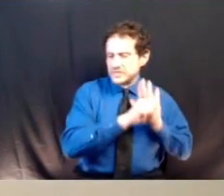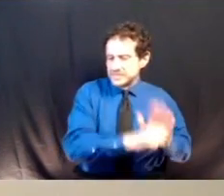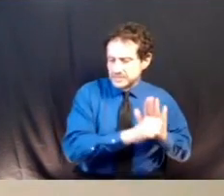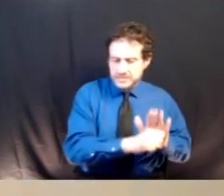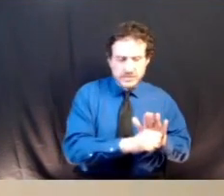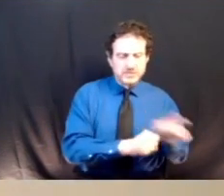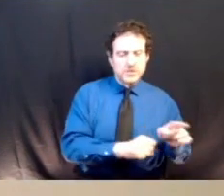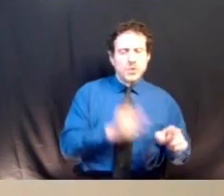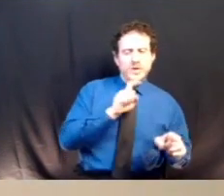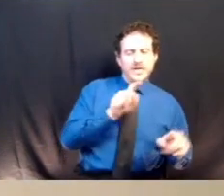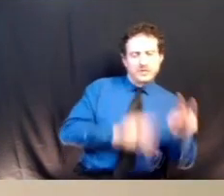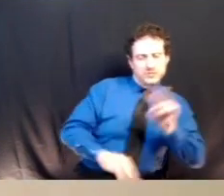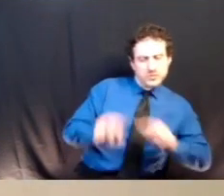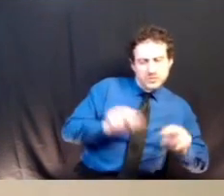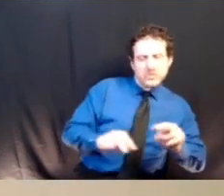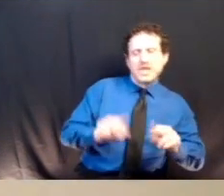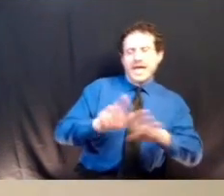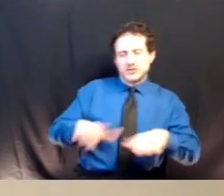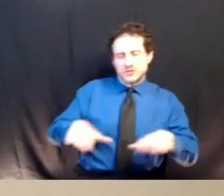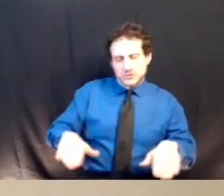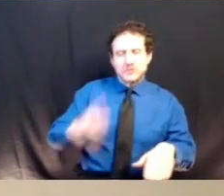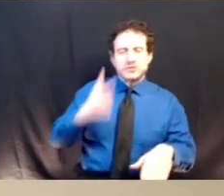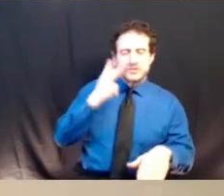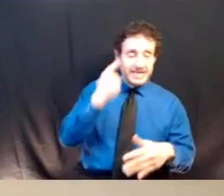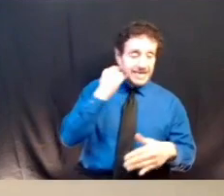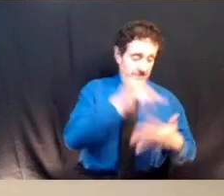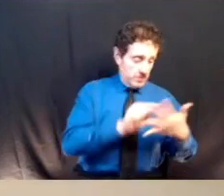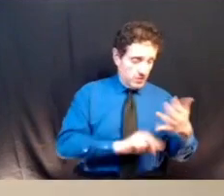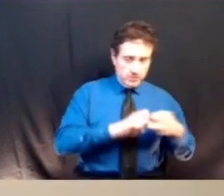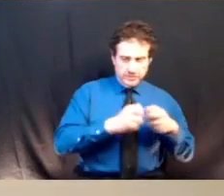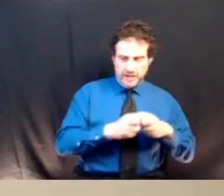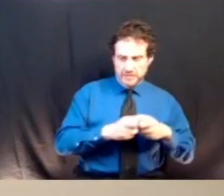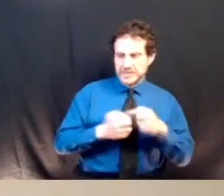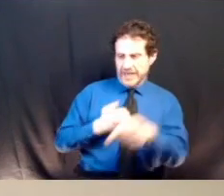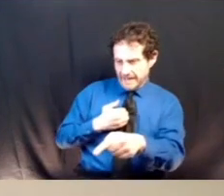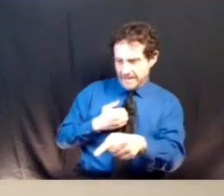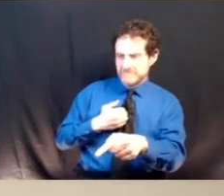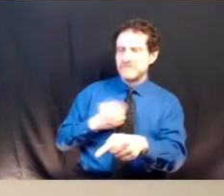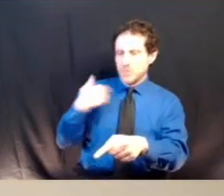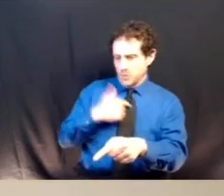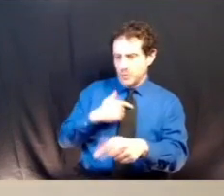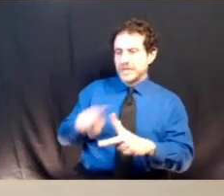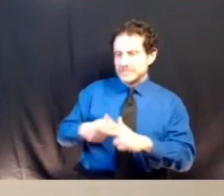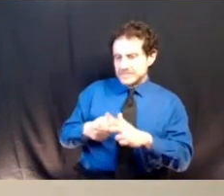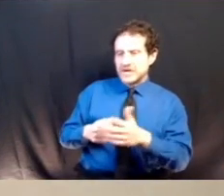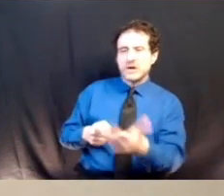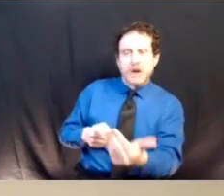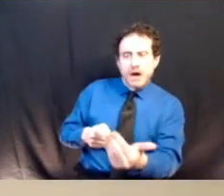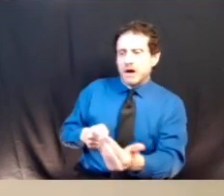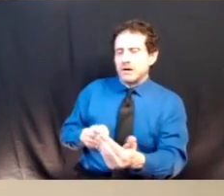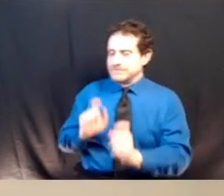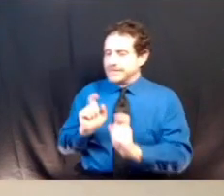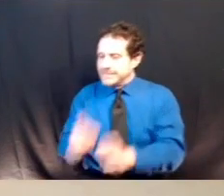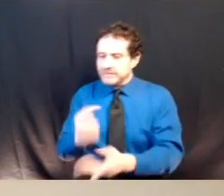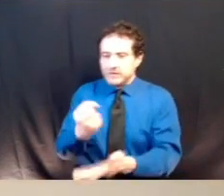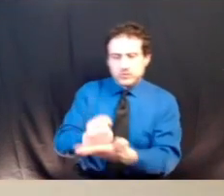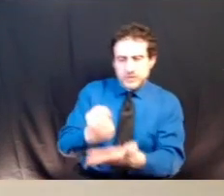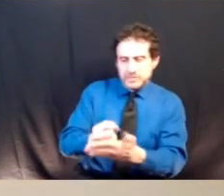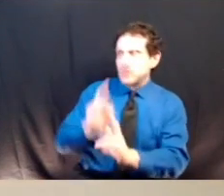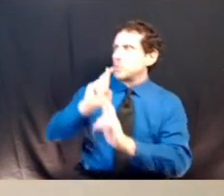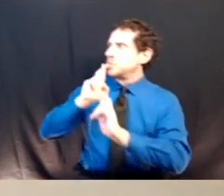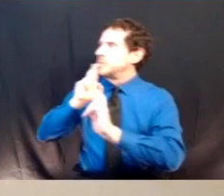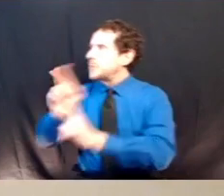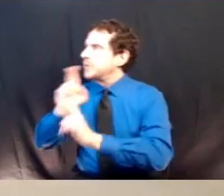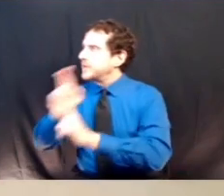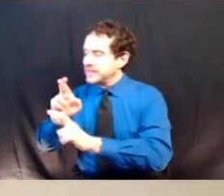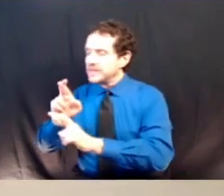this constellation of symptoms so that they can in fact start reporting new cases going forward, and also turn back